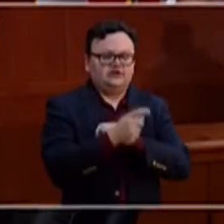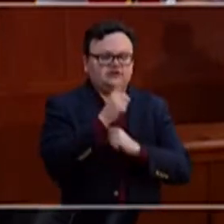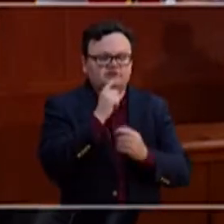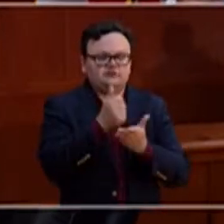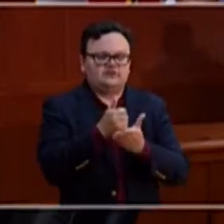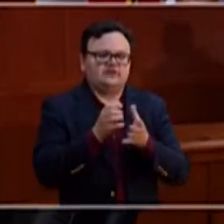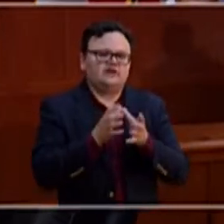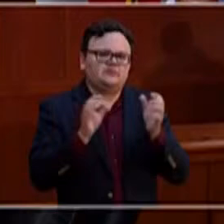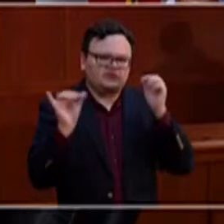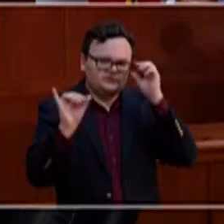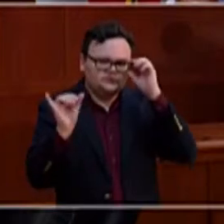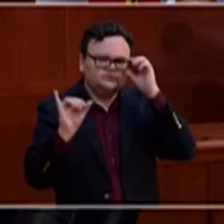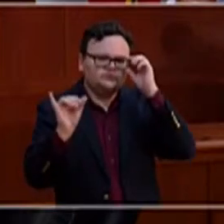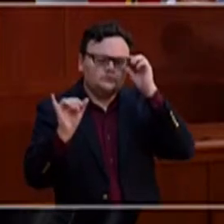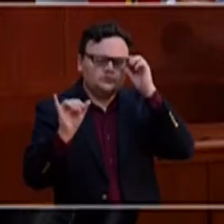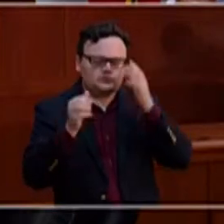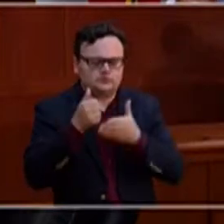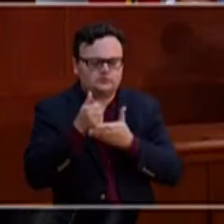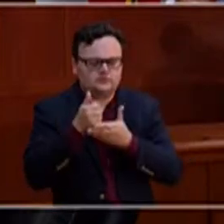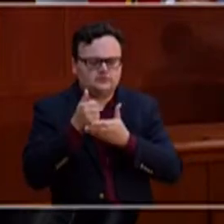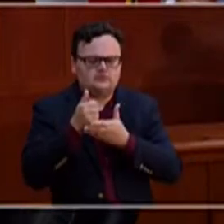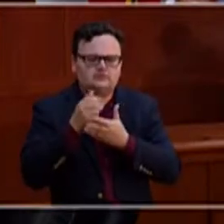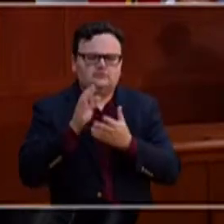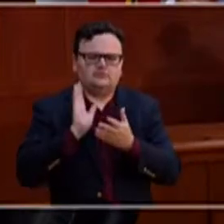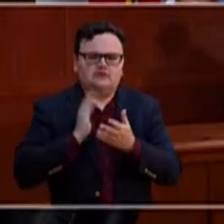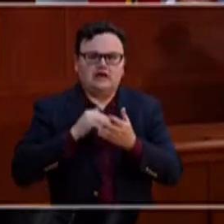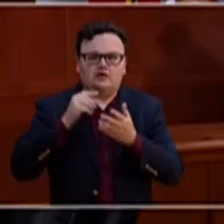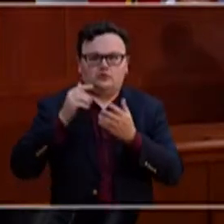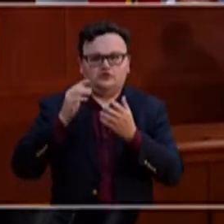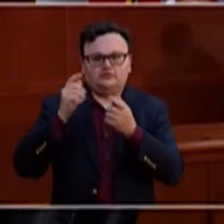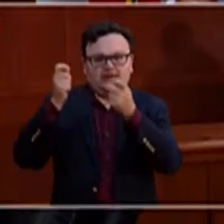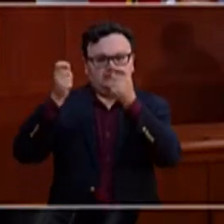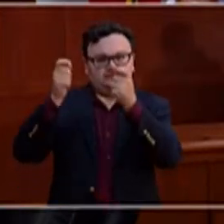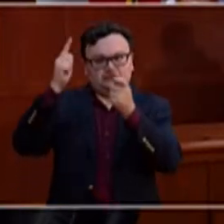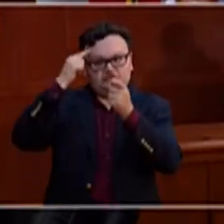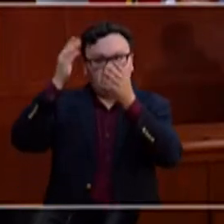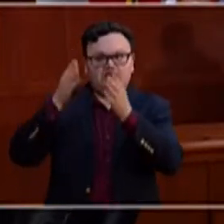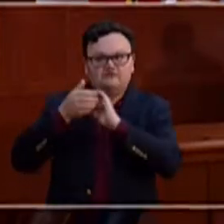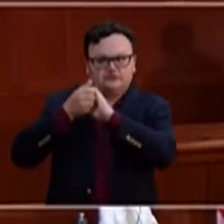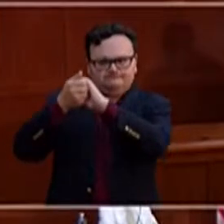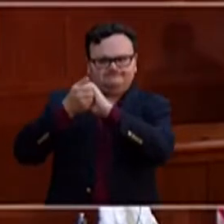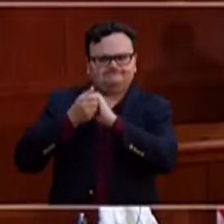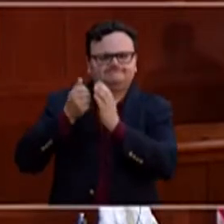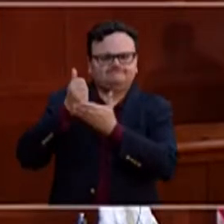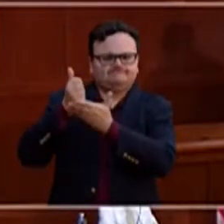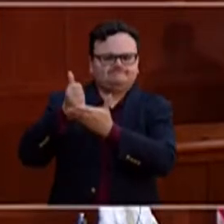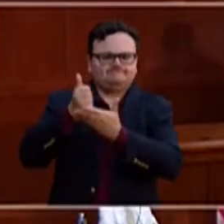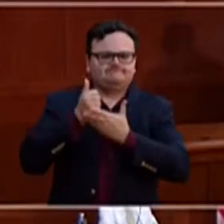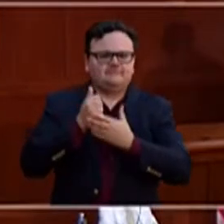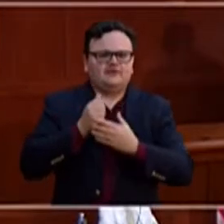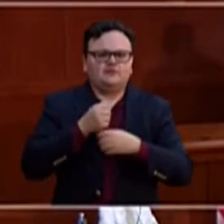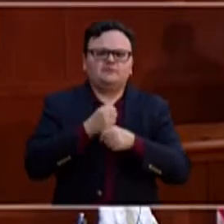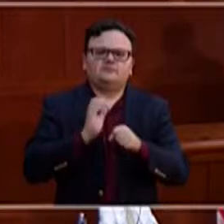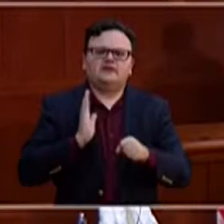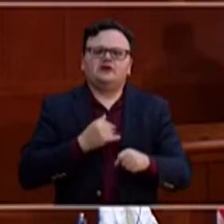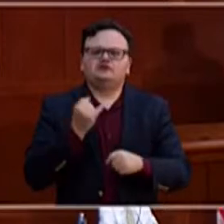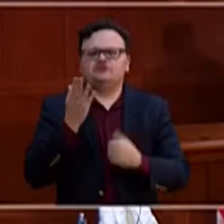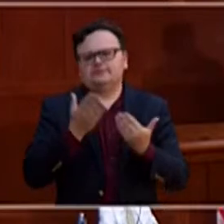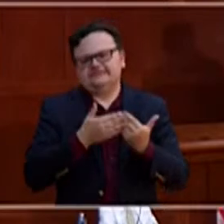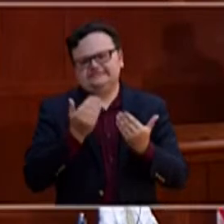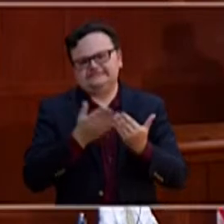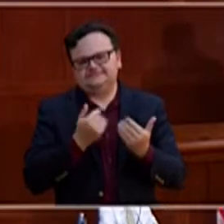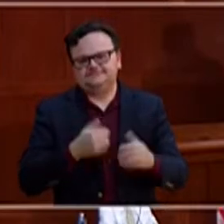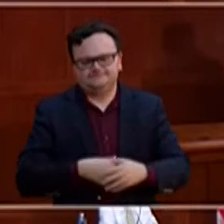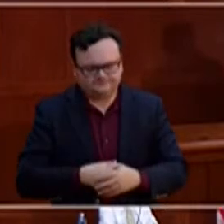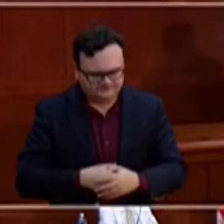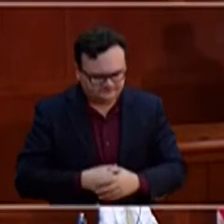with the administration to make to really make our jobs easier. How many of your